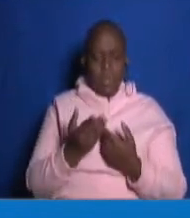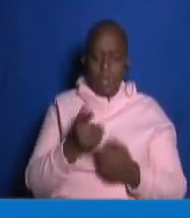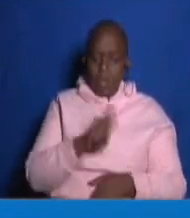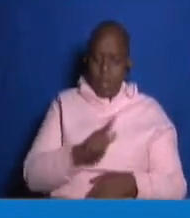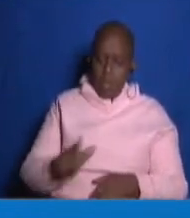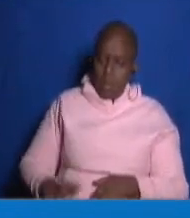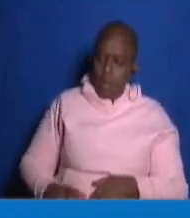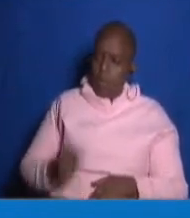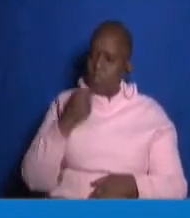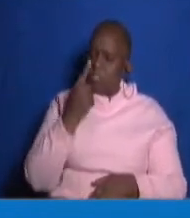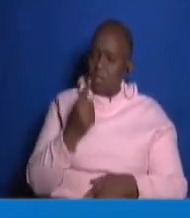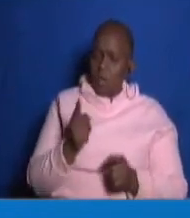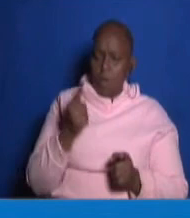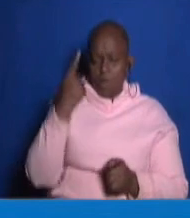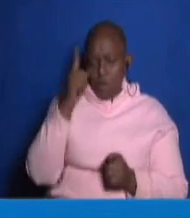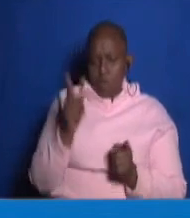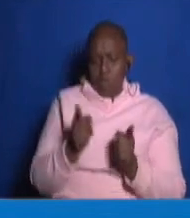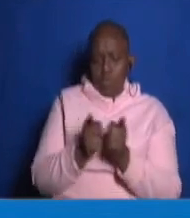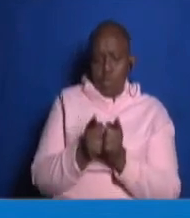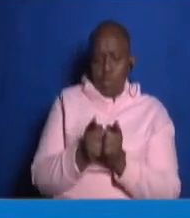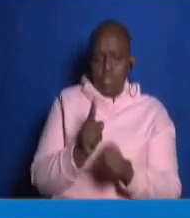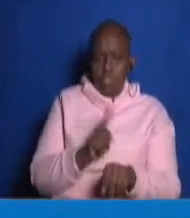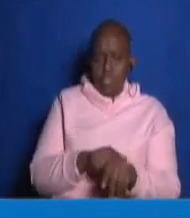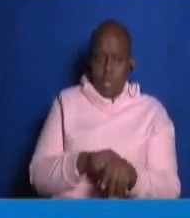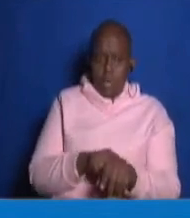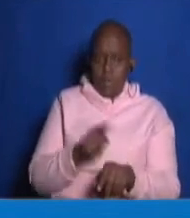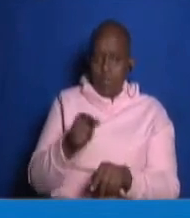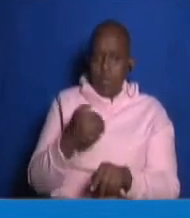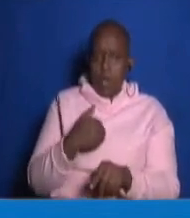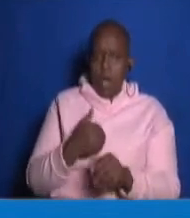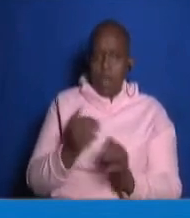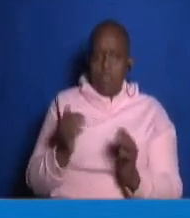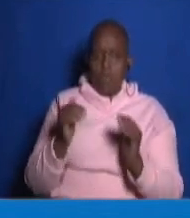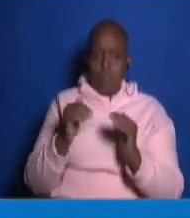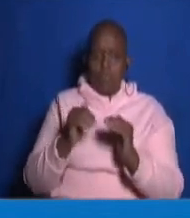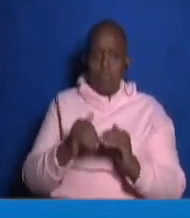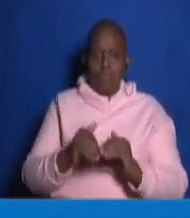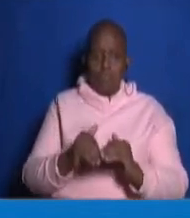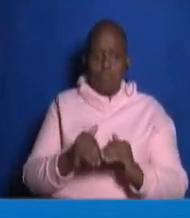He said, for a short season, you will have crusades again.